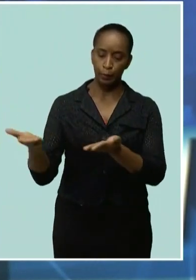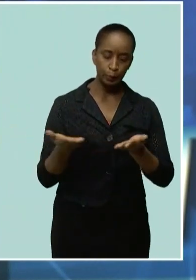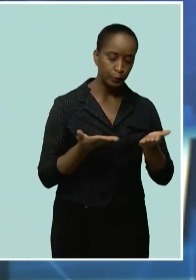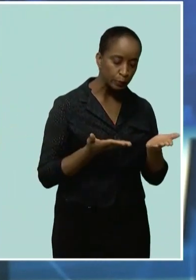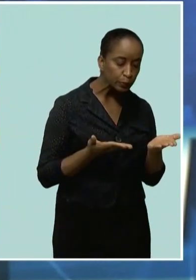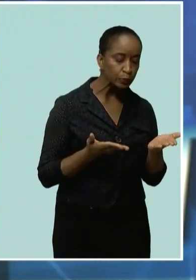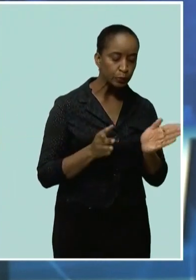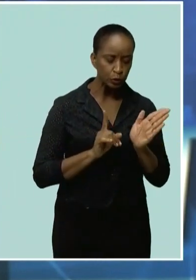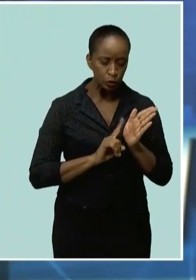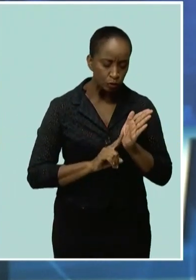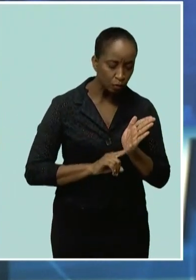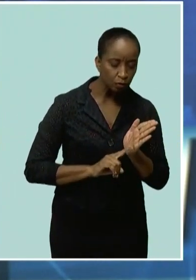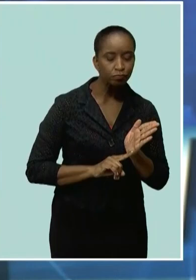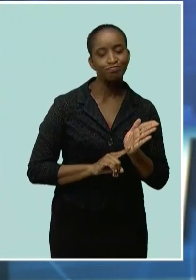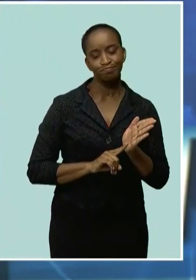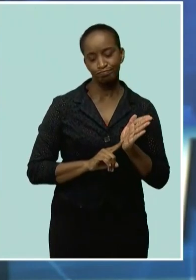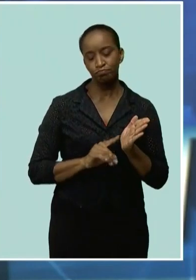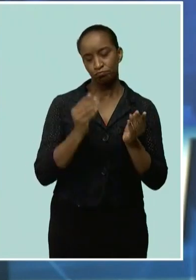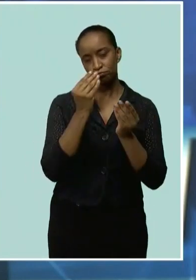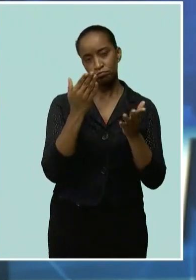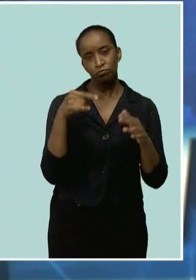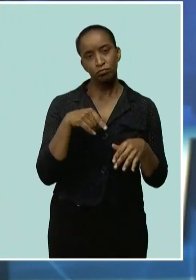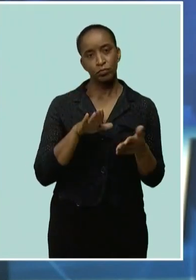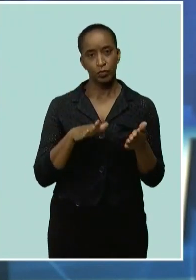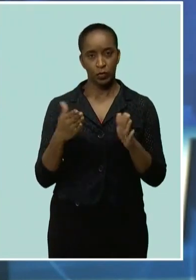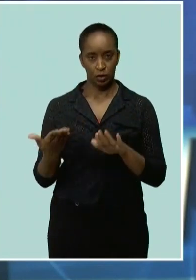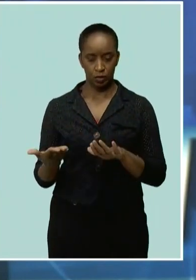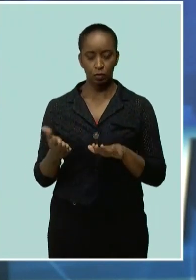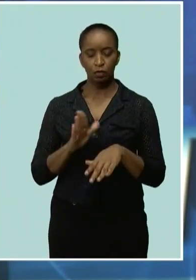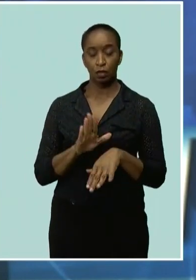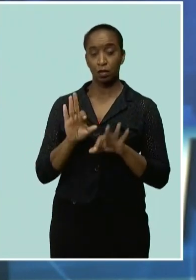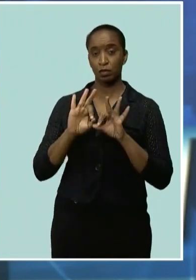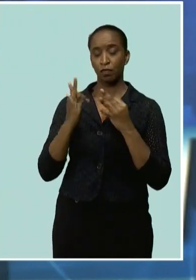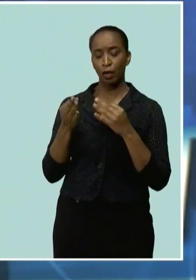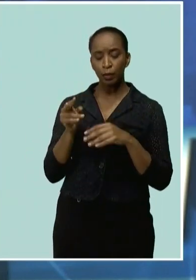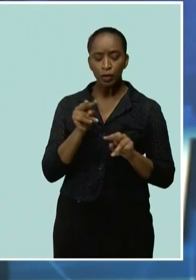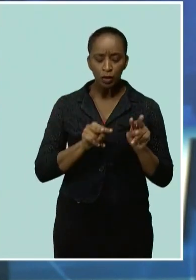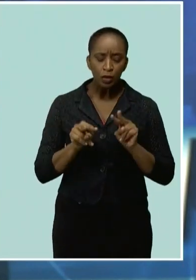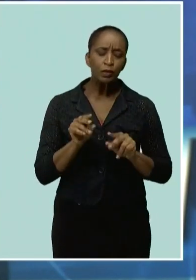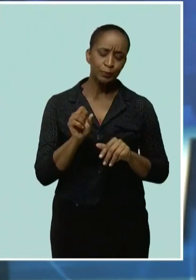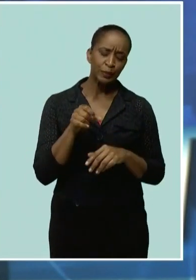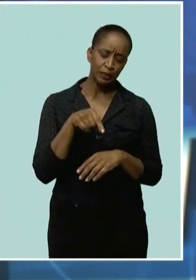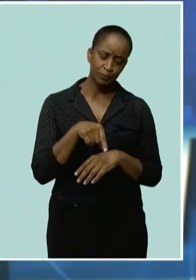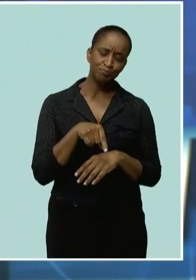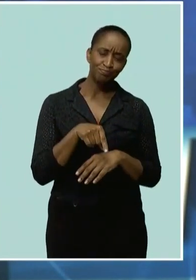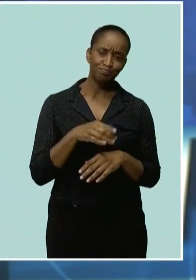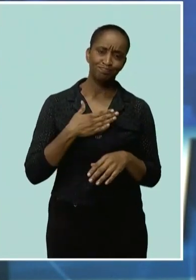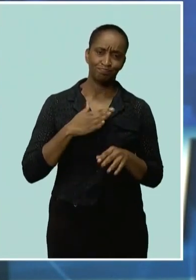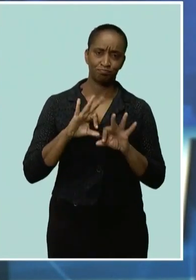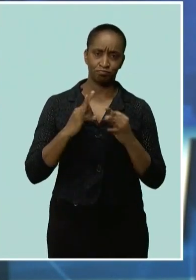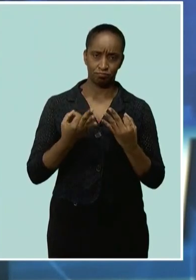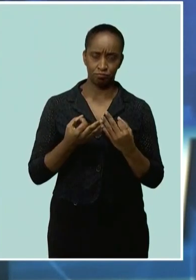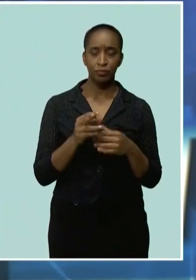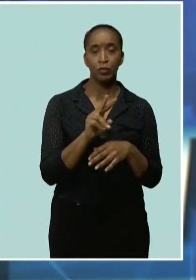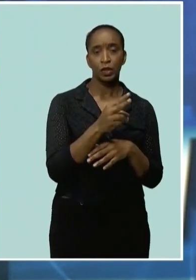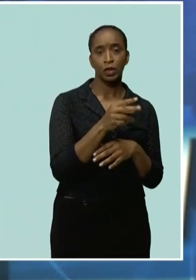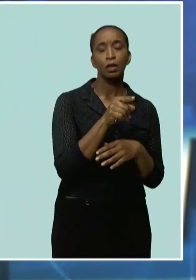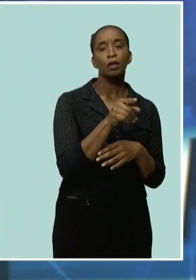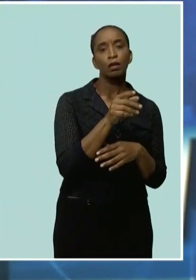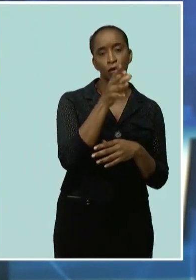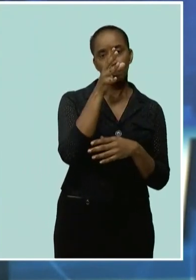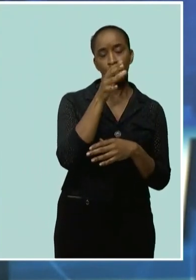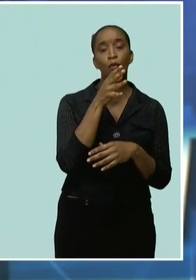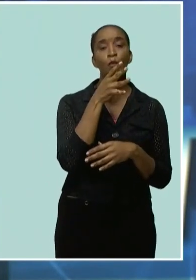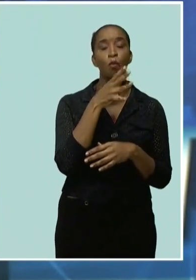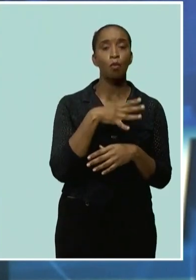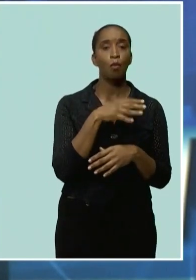pronounced him dead, and his body was later identified by a relative. In the second incident, the body of 42-year-old Faye